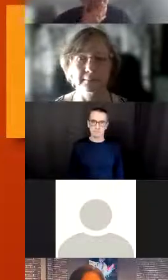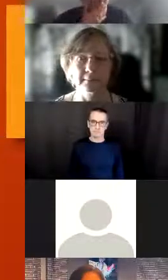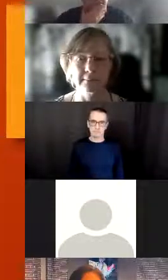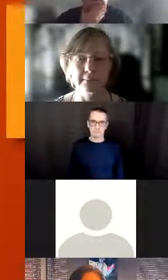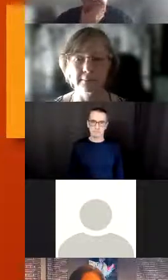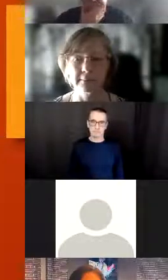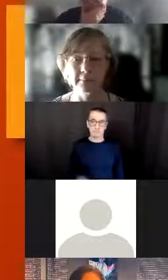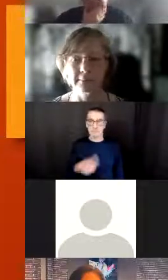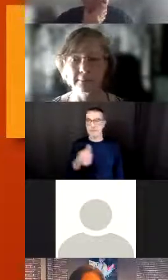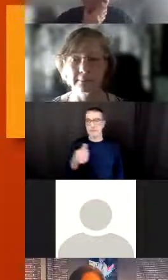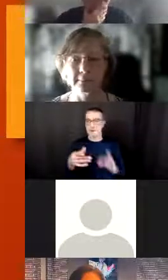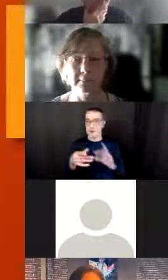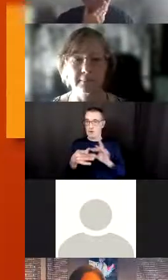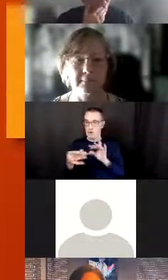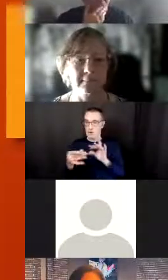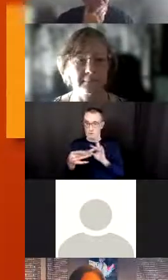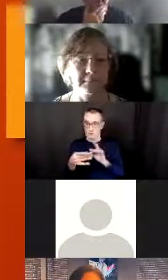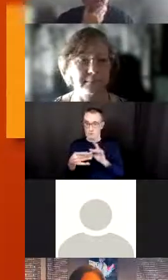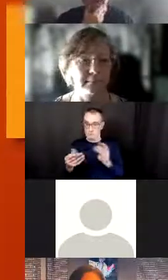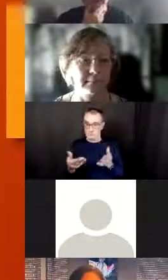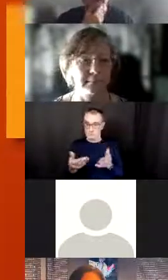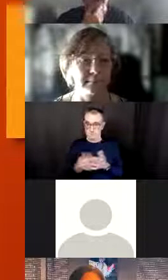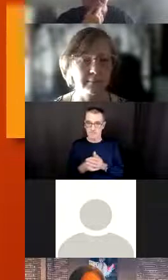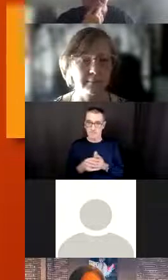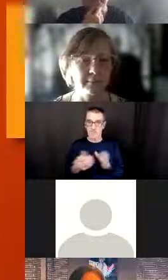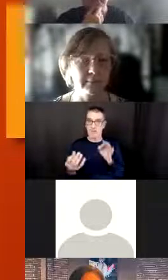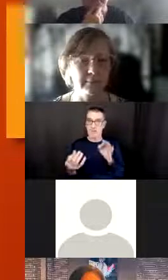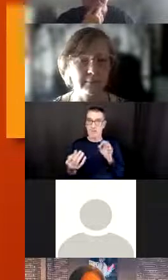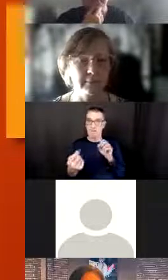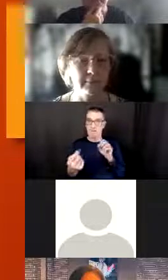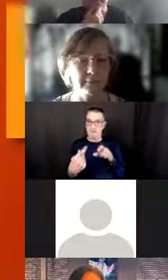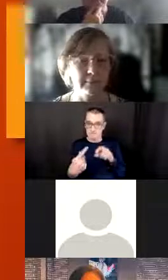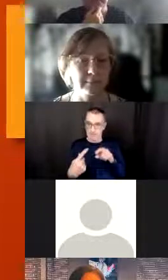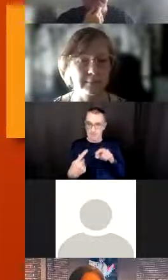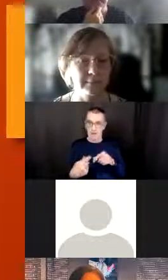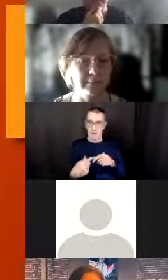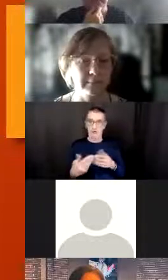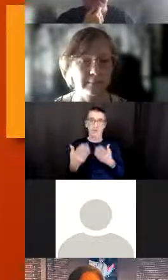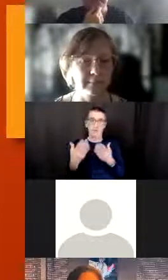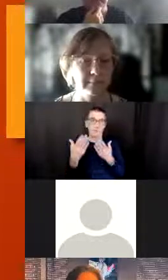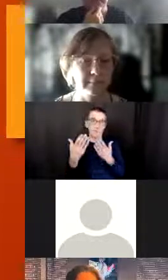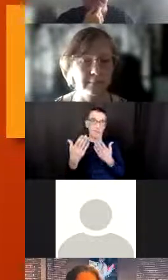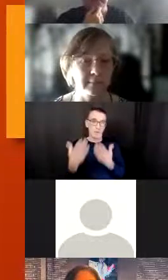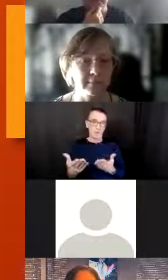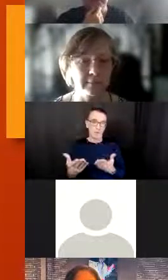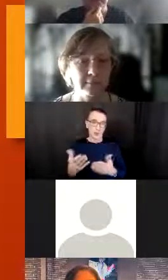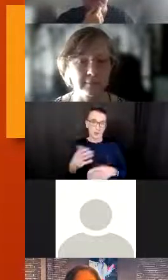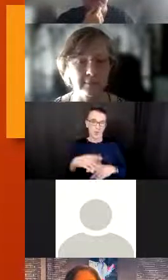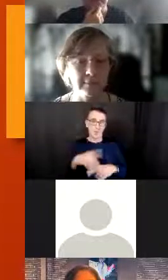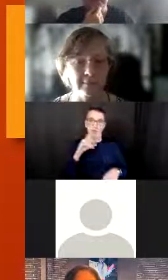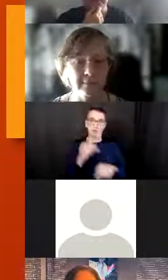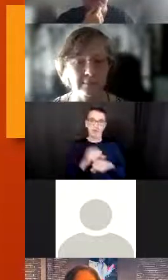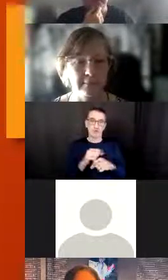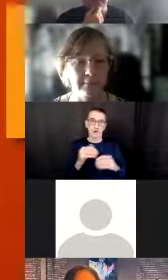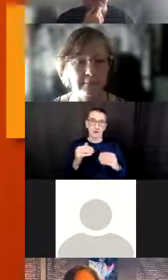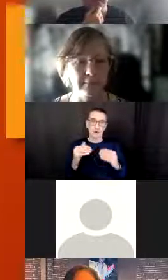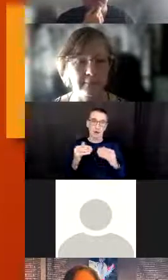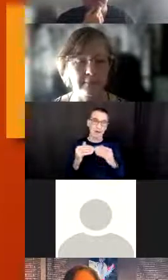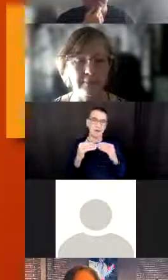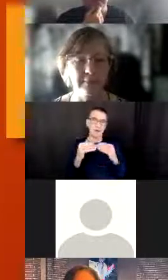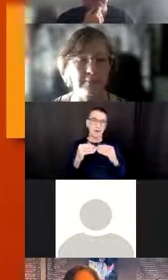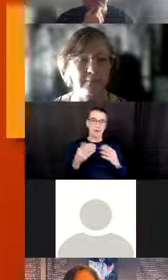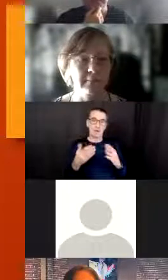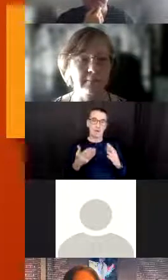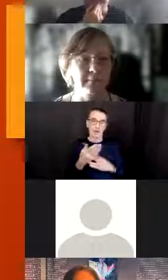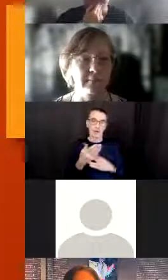Any other comments, feedback, recommendations on ensuring equity throughout the funding application